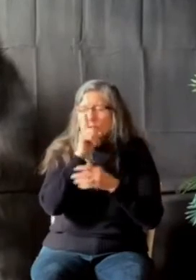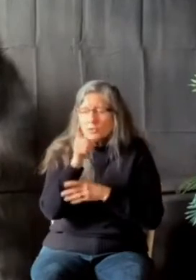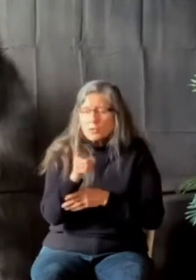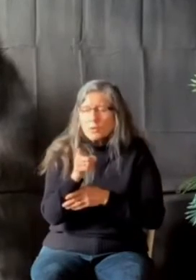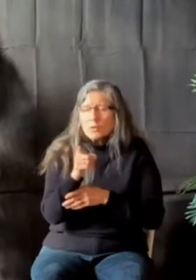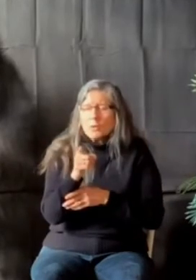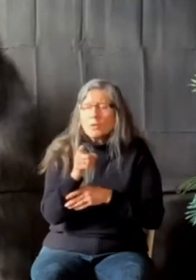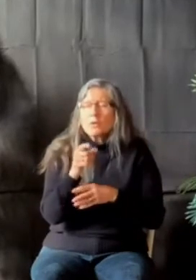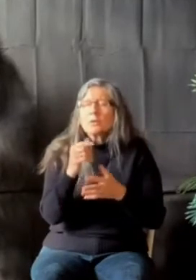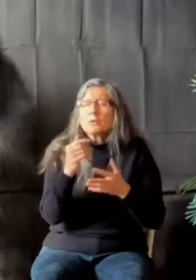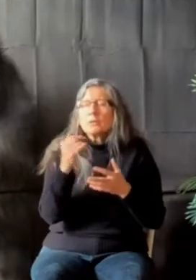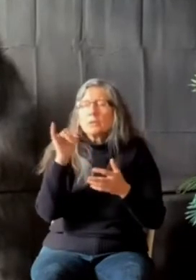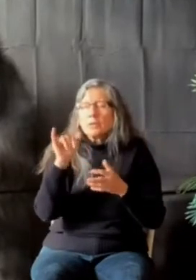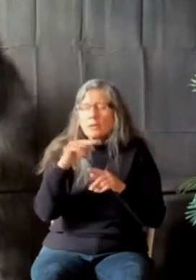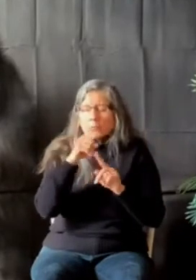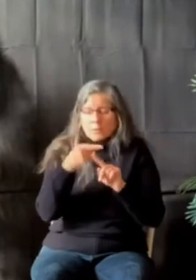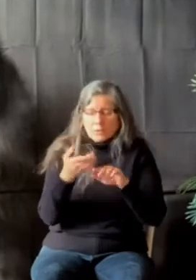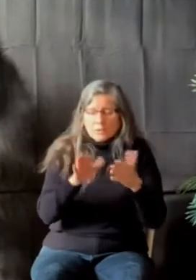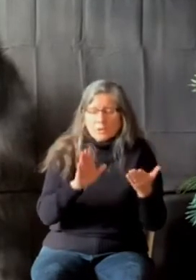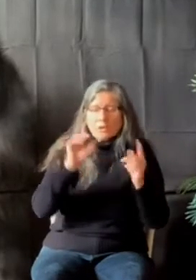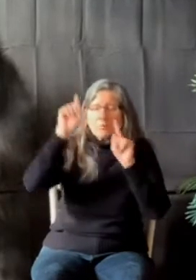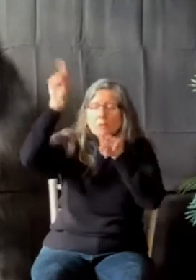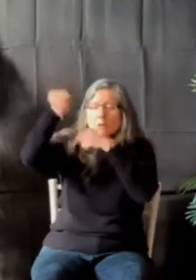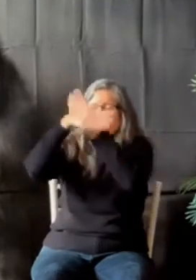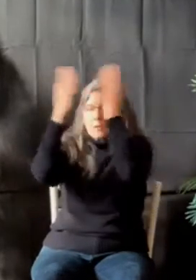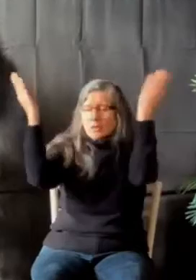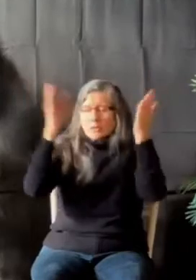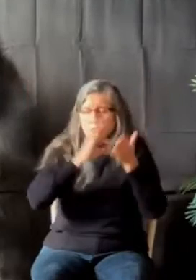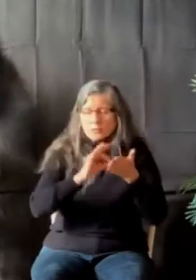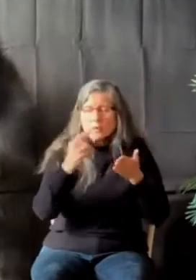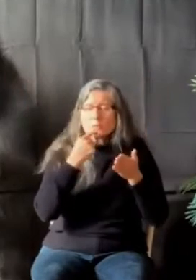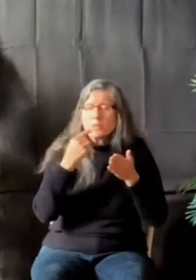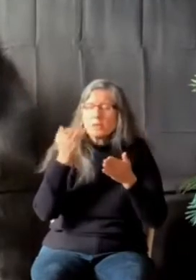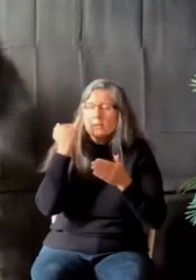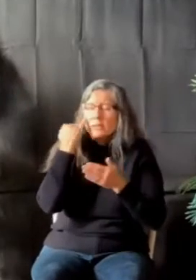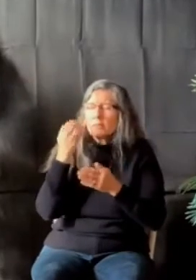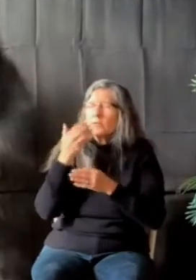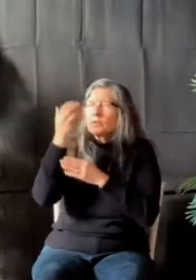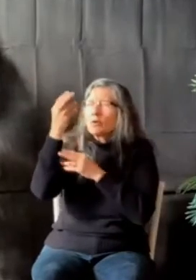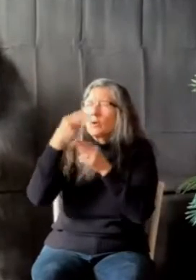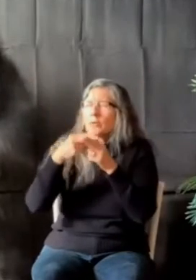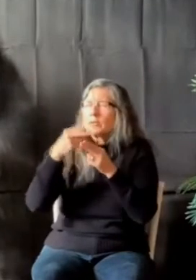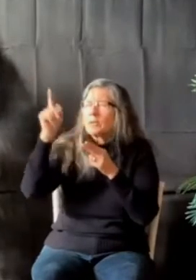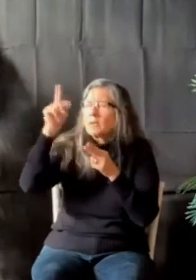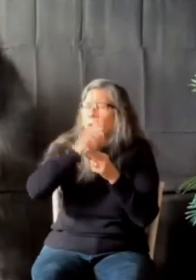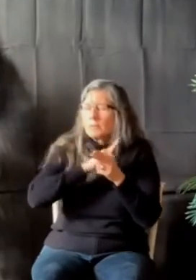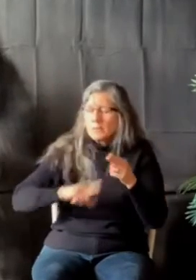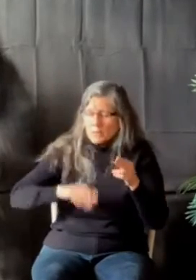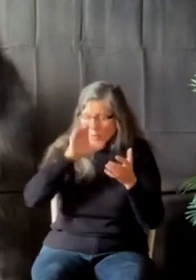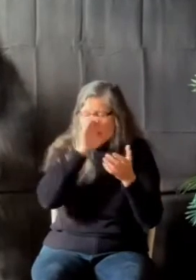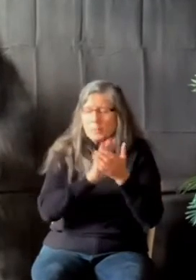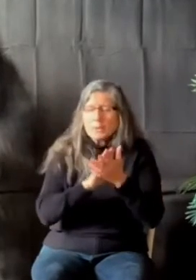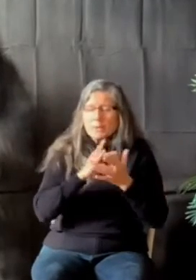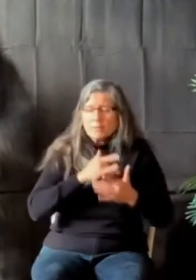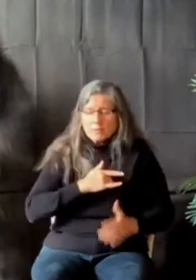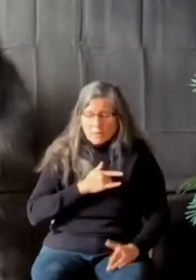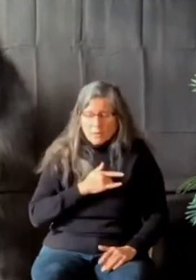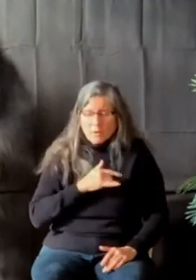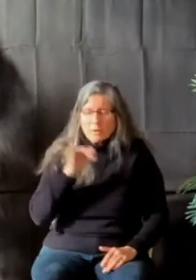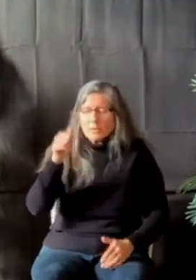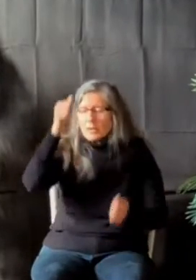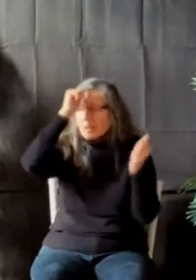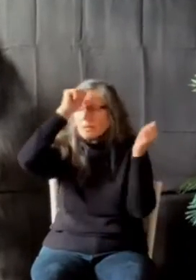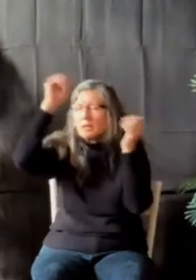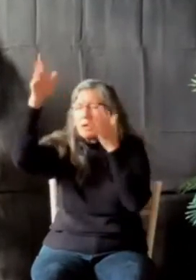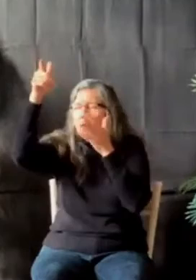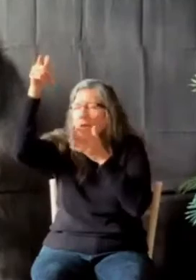know, the scripture says, whosoever shall call upon the name of the Lord and believe in their heart that God the Father